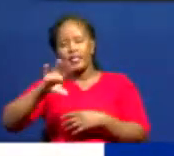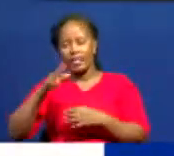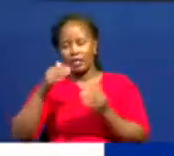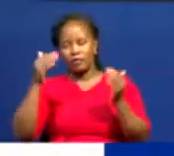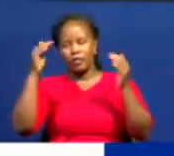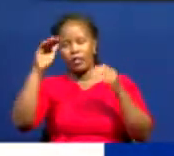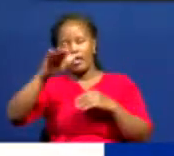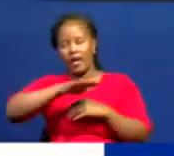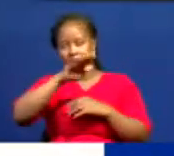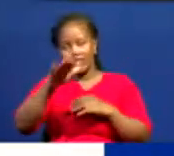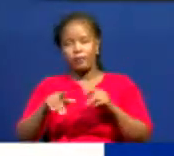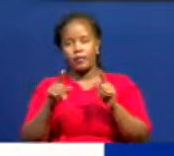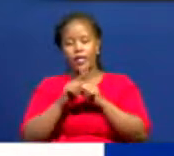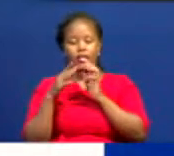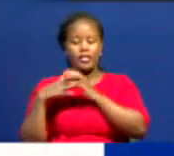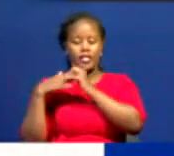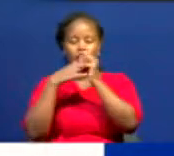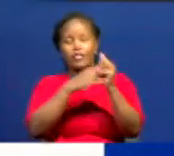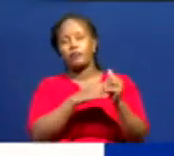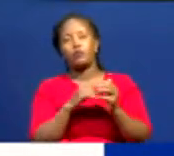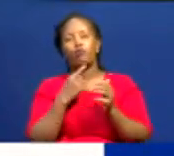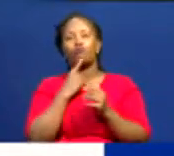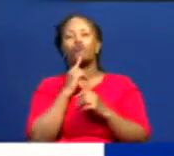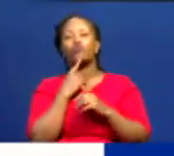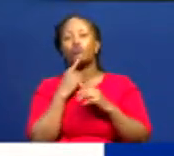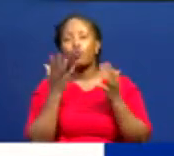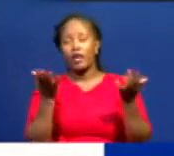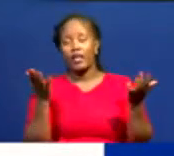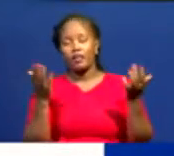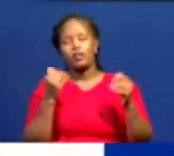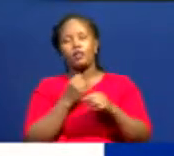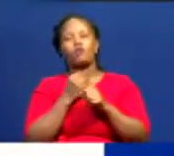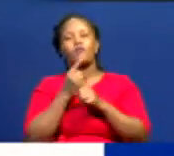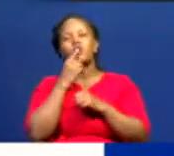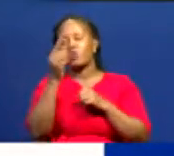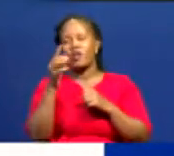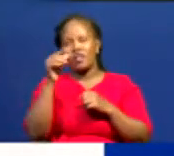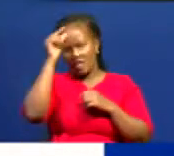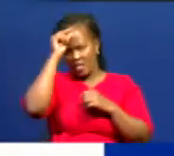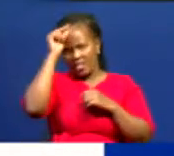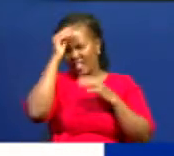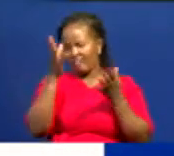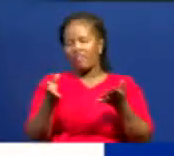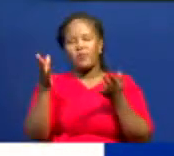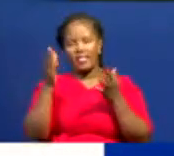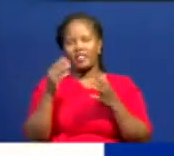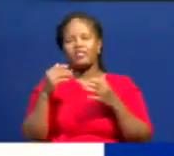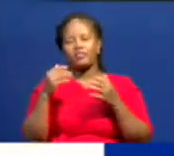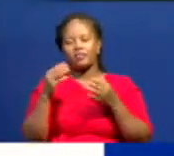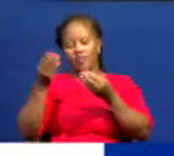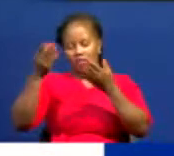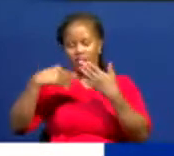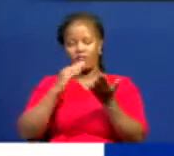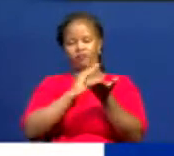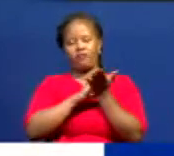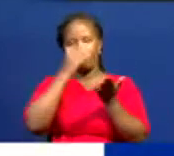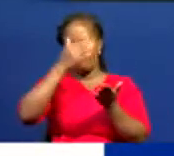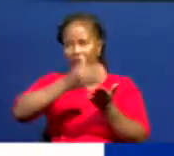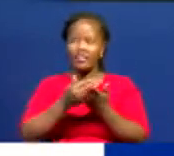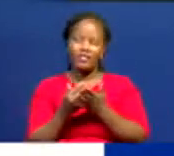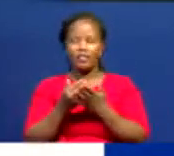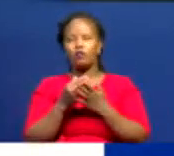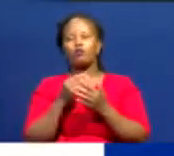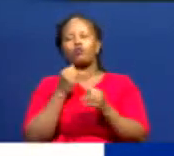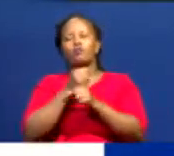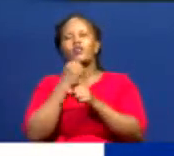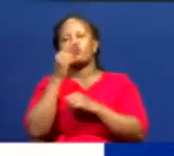as the leadership of Turkana is to have the government find some funds to have this road from Lodwar